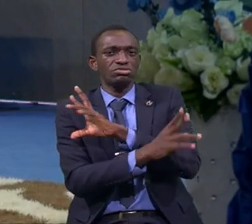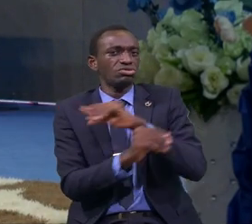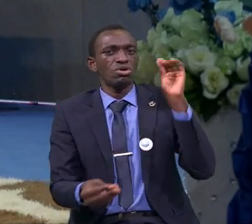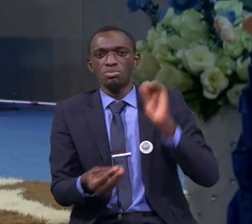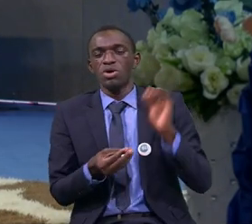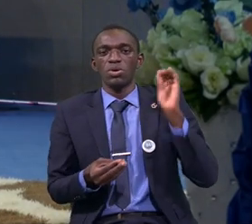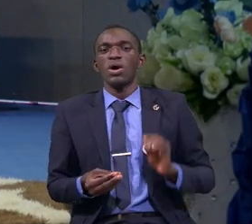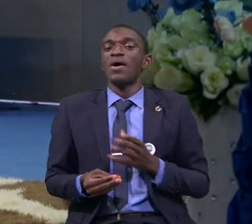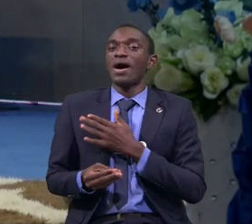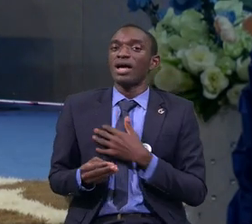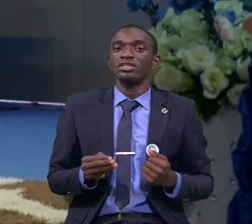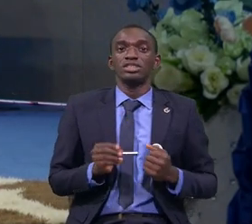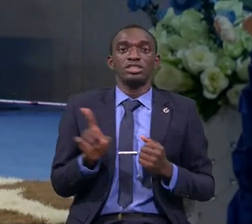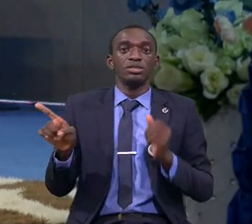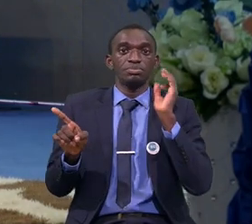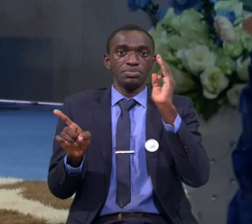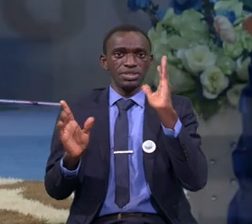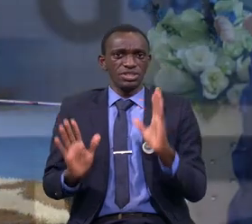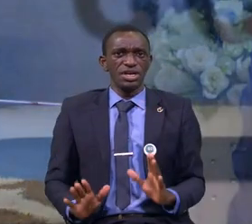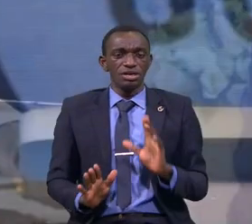And I began to sing.